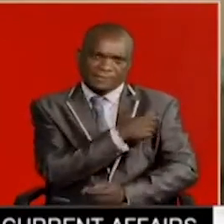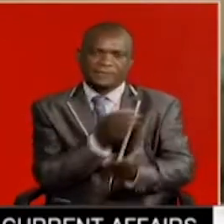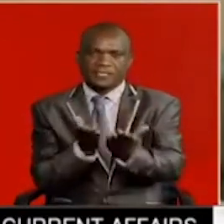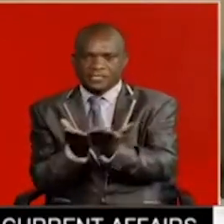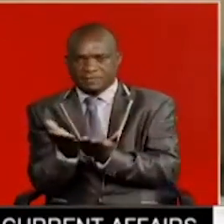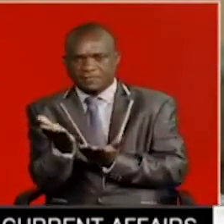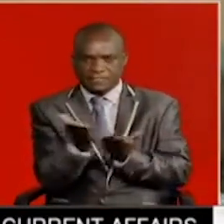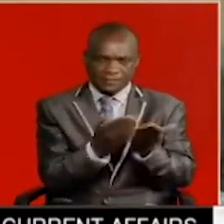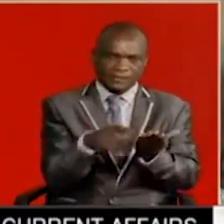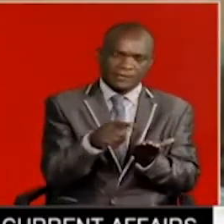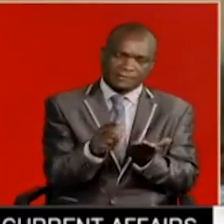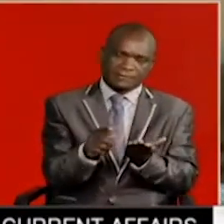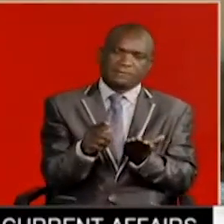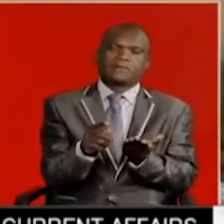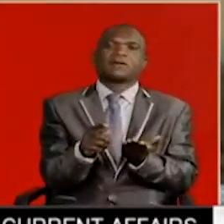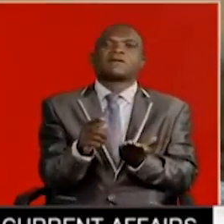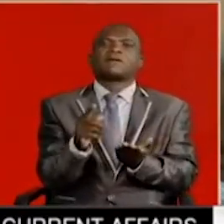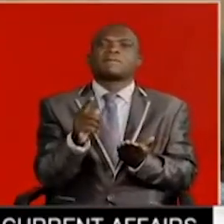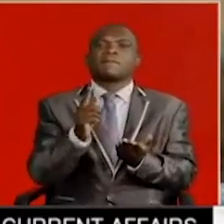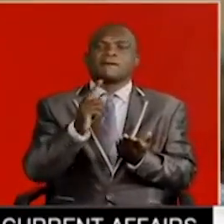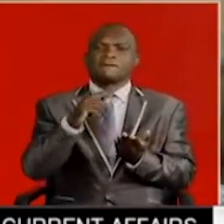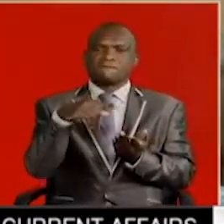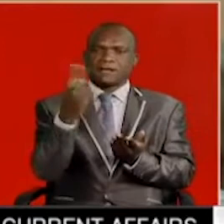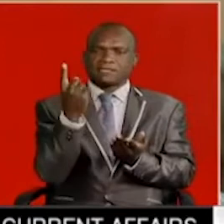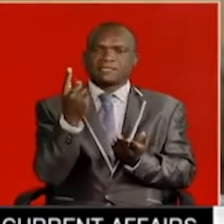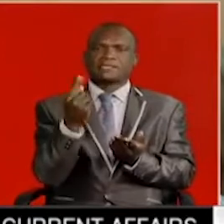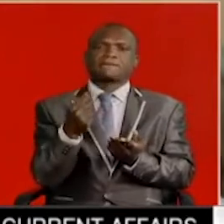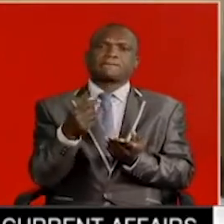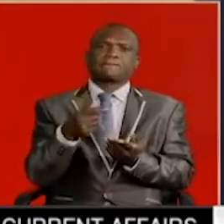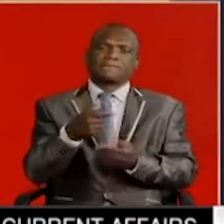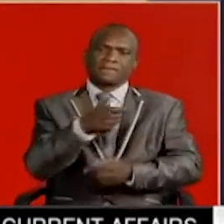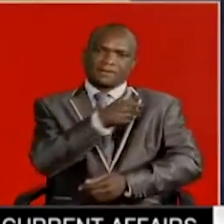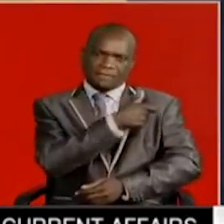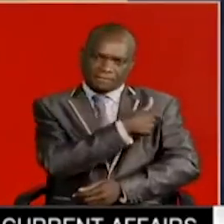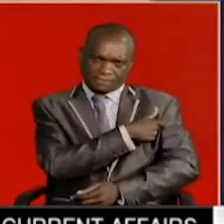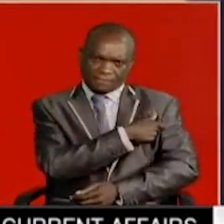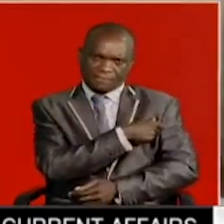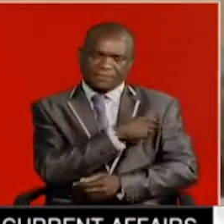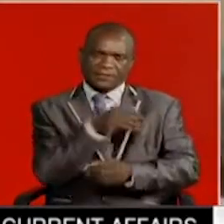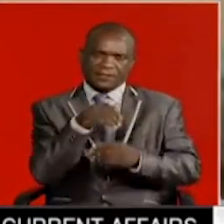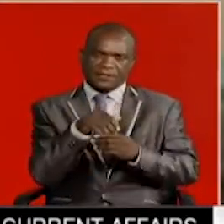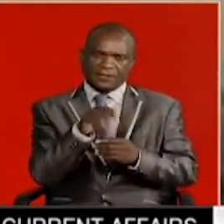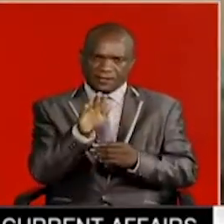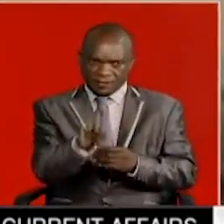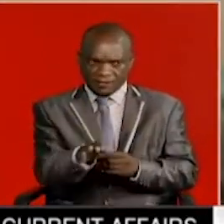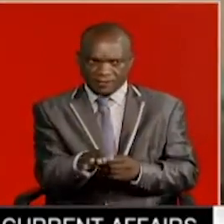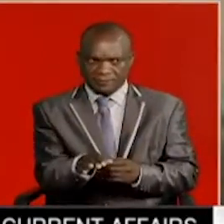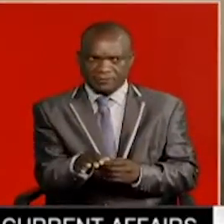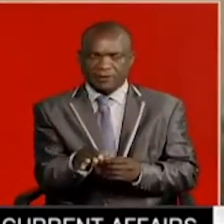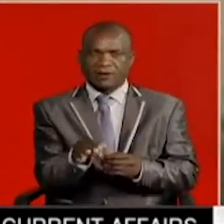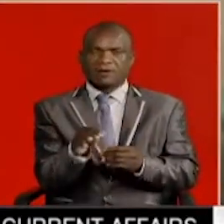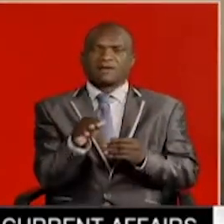The actual administration of the vaccine will be done at fixed outreach points.